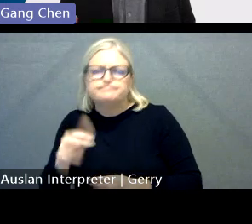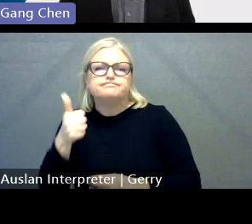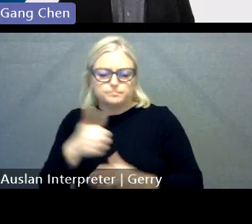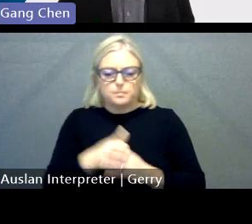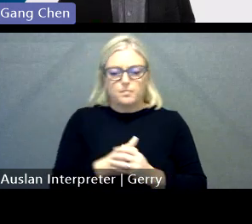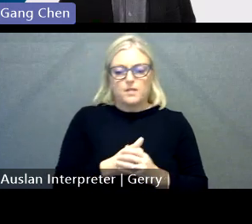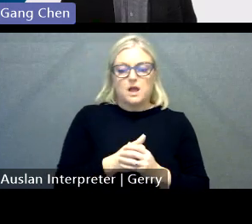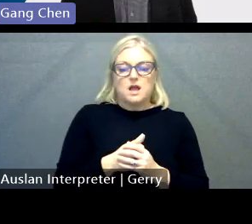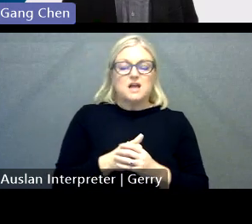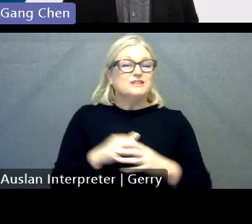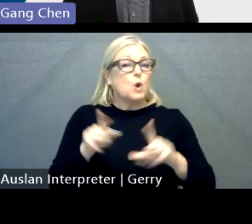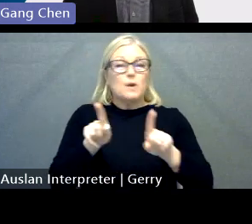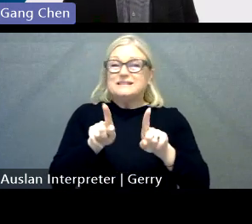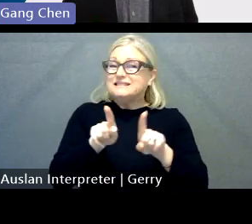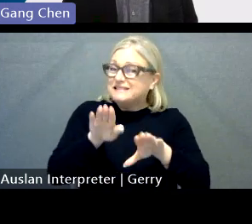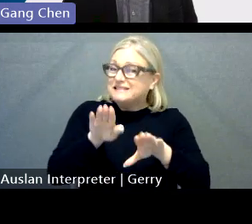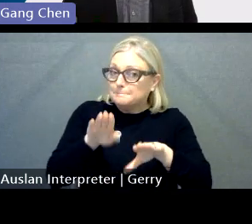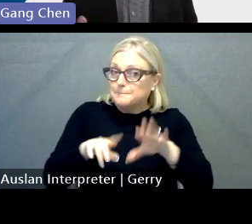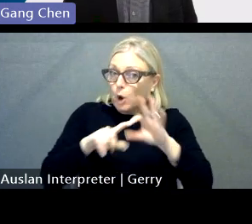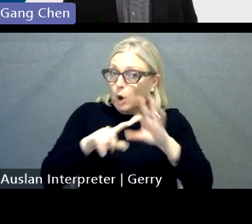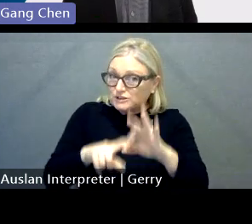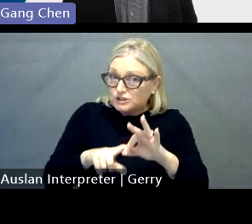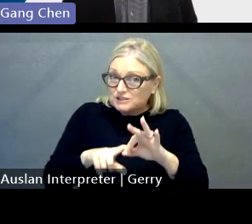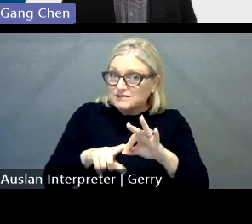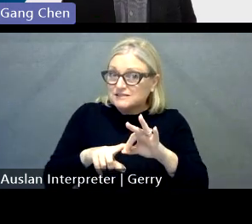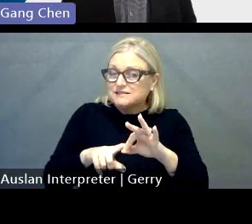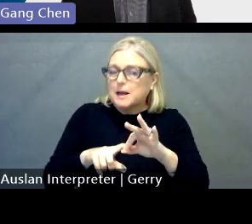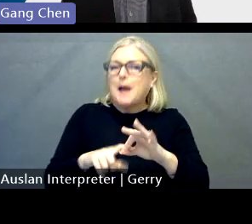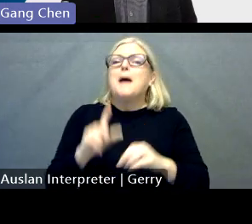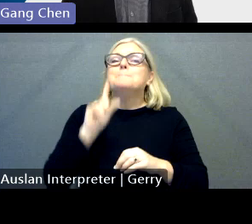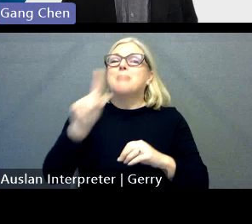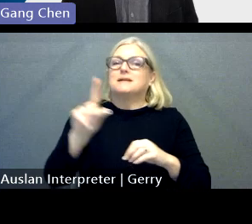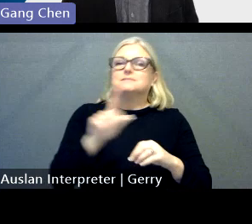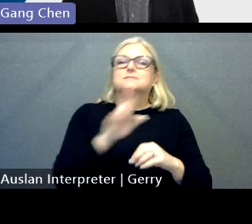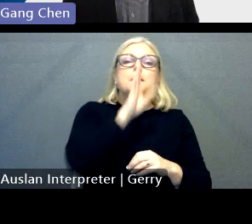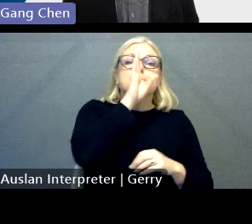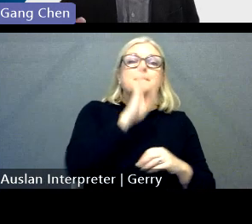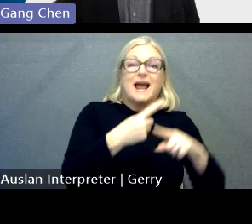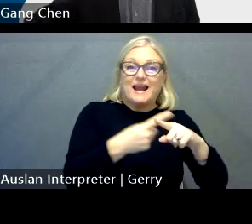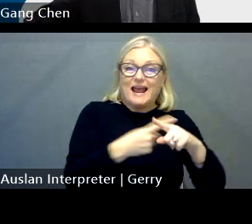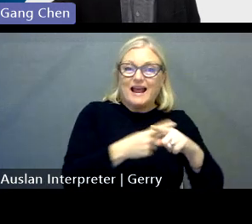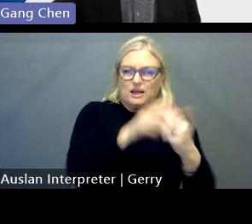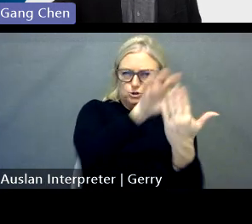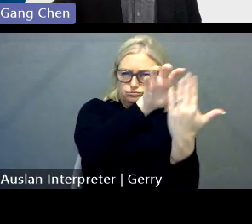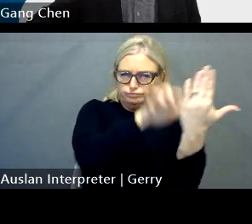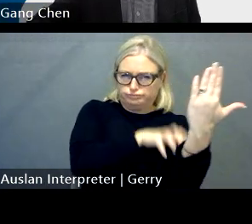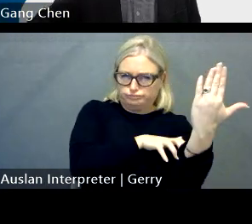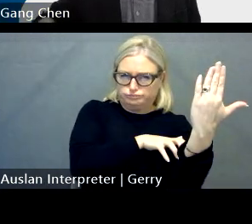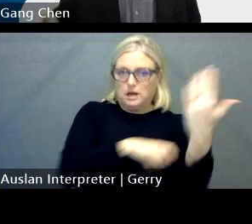item was being presented, explained, slightly different from standard version.